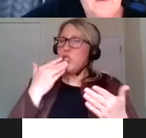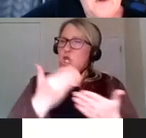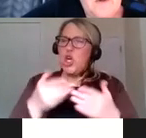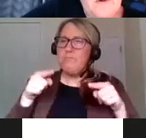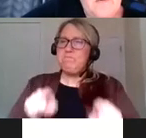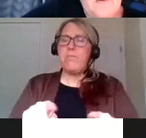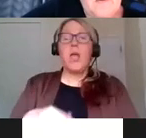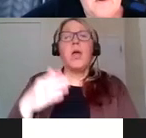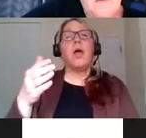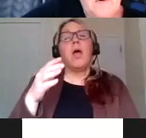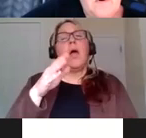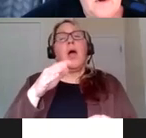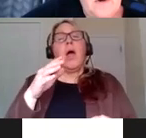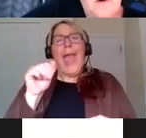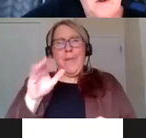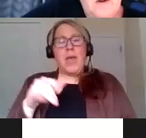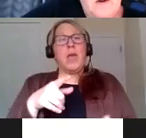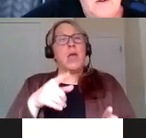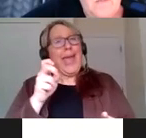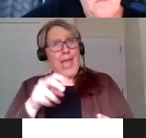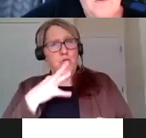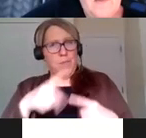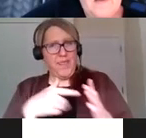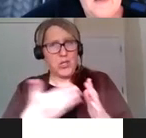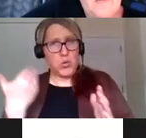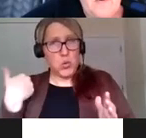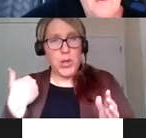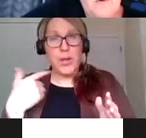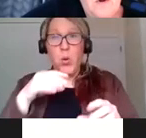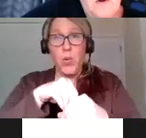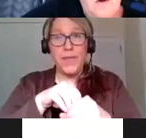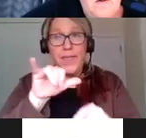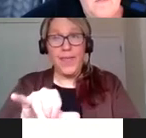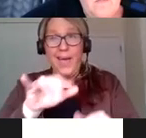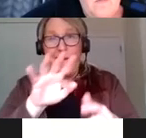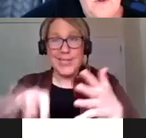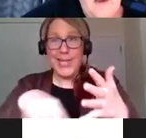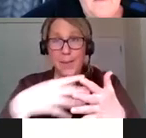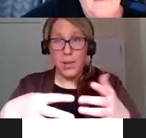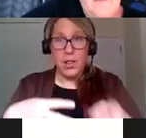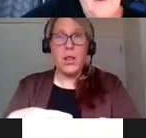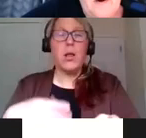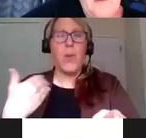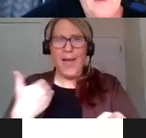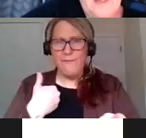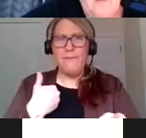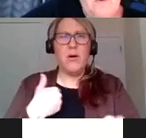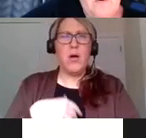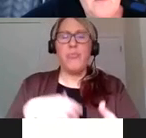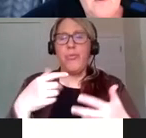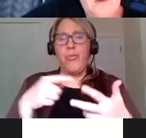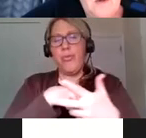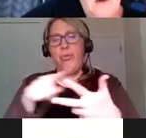Karen was talking about this earlier, within that table, we have our 3